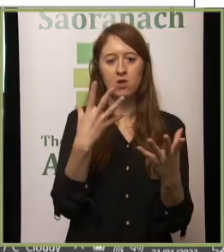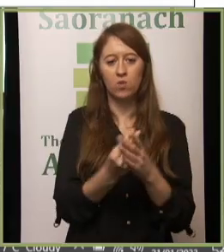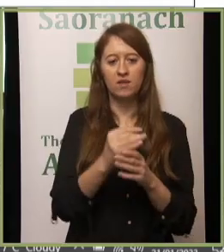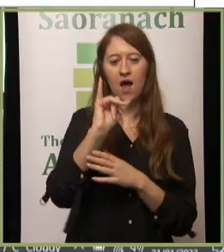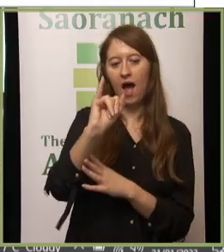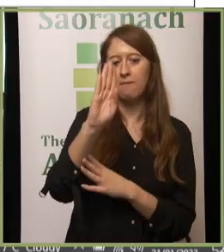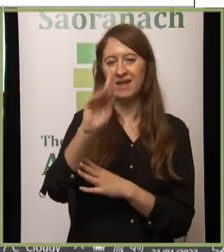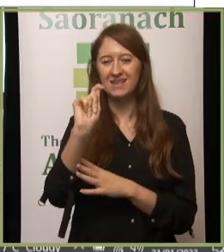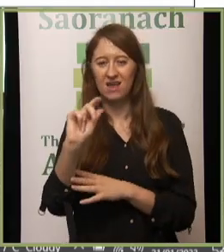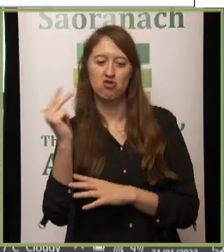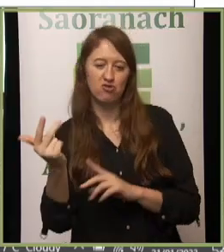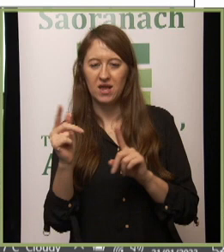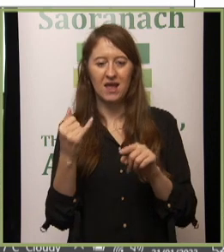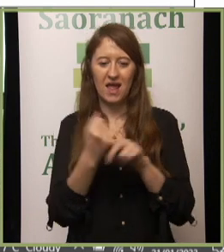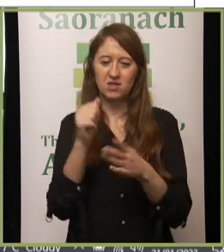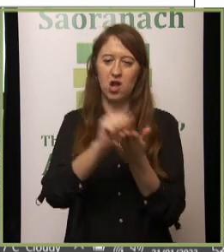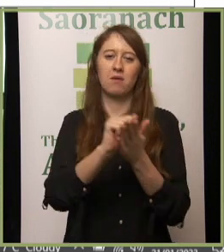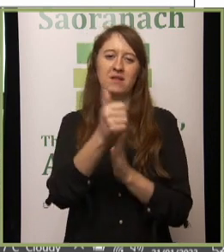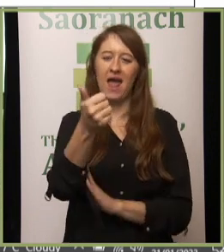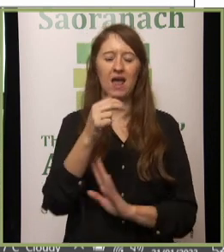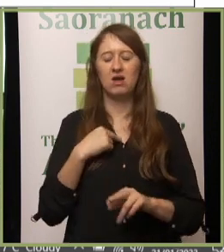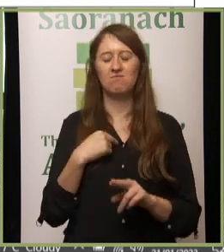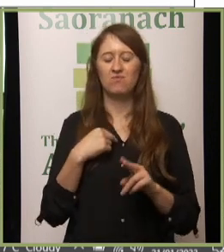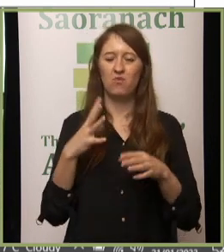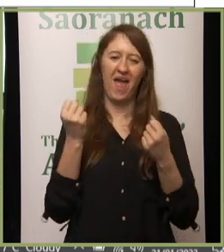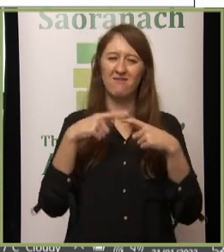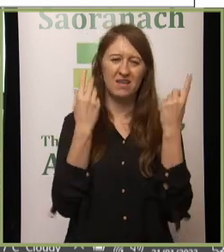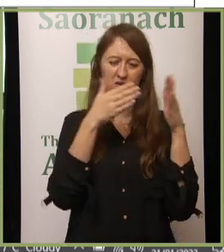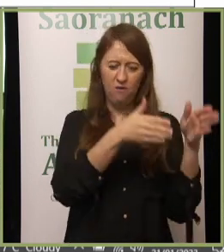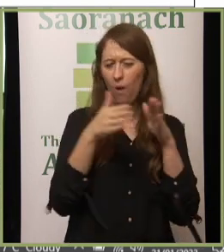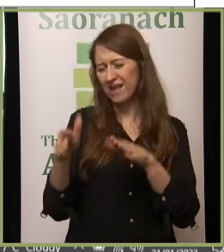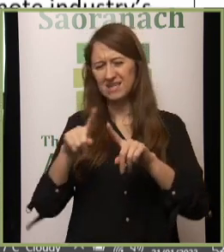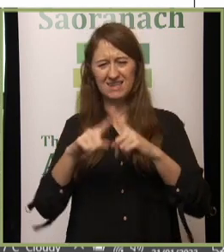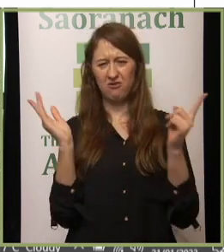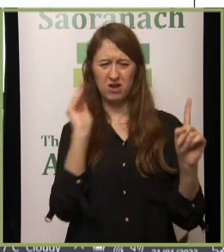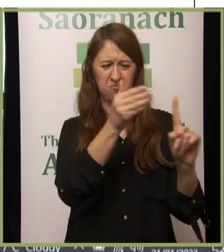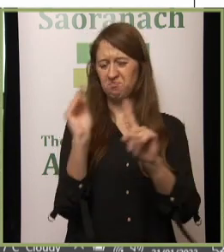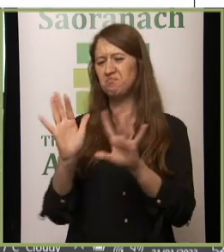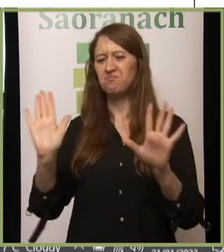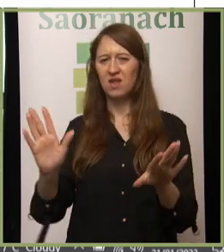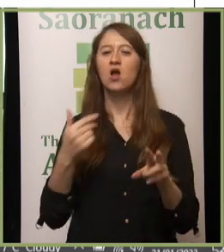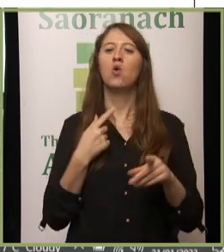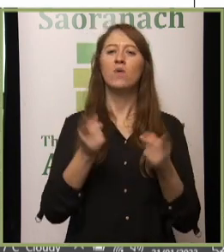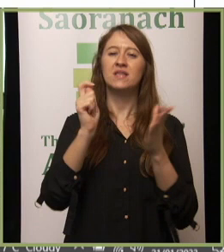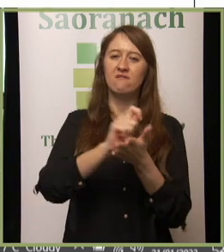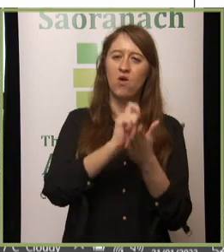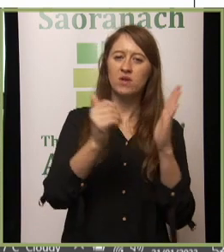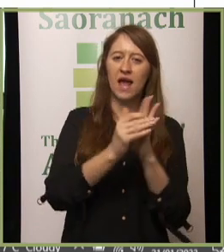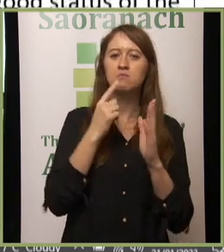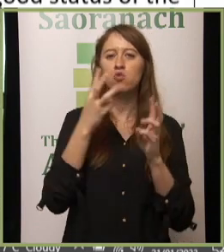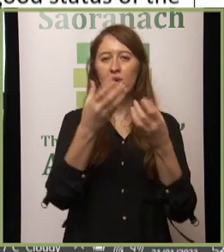in Doc A, because there is a different focus on them. So we voted on it, but it's going to be a separate